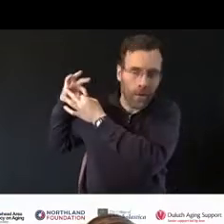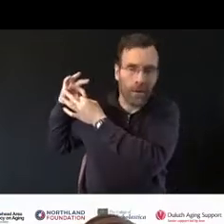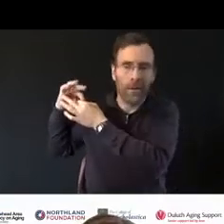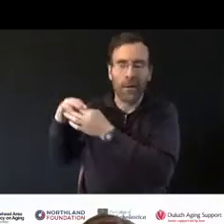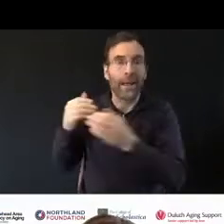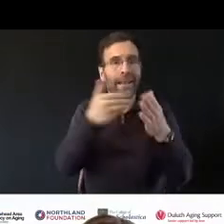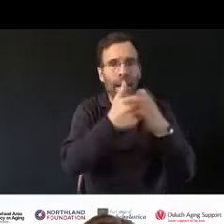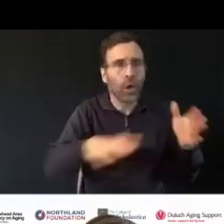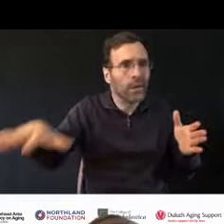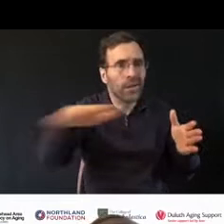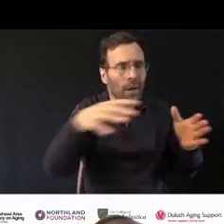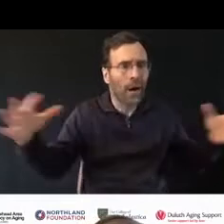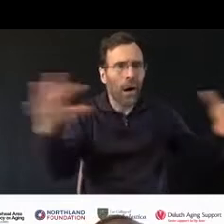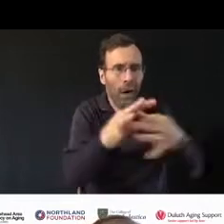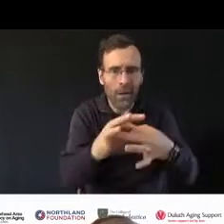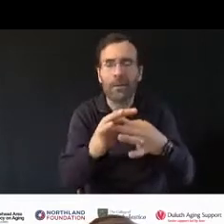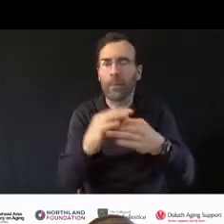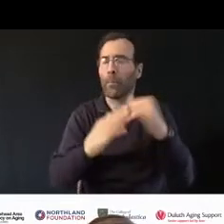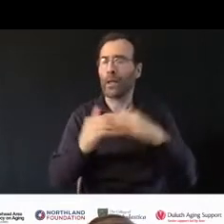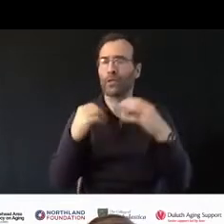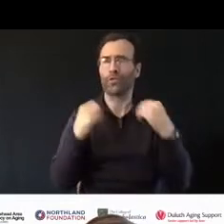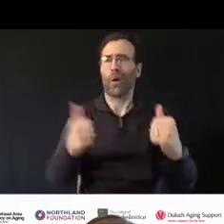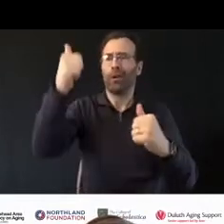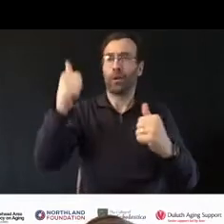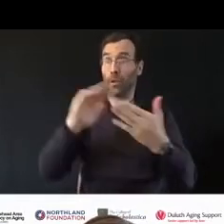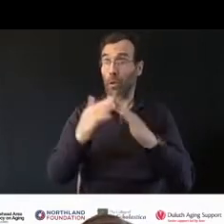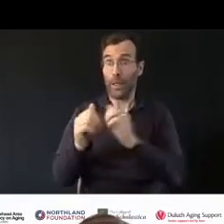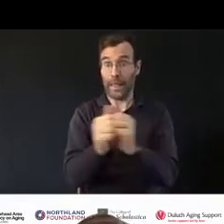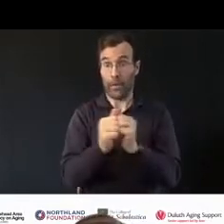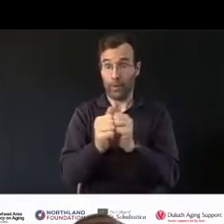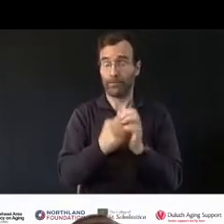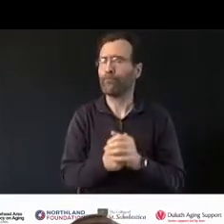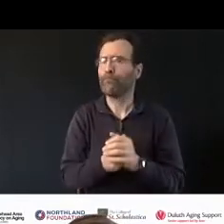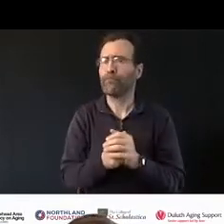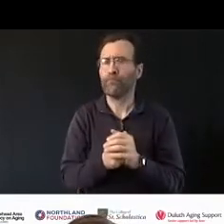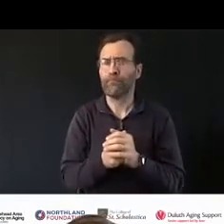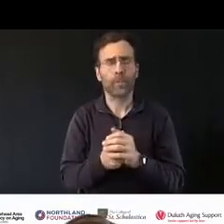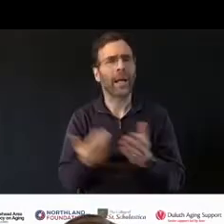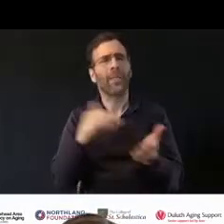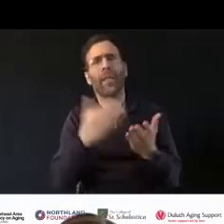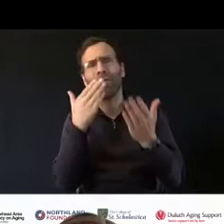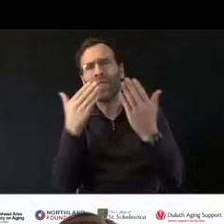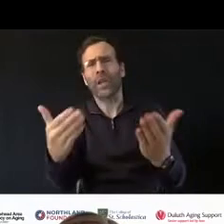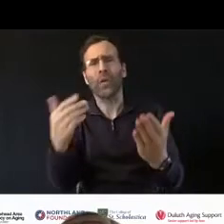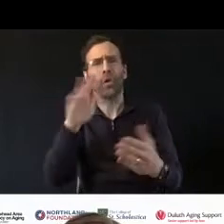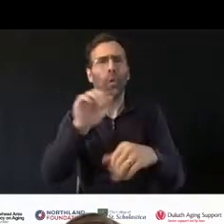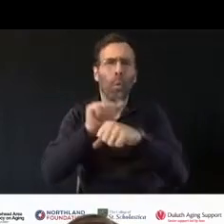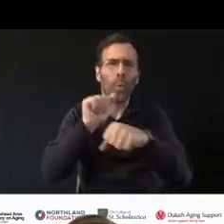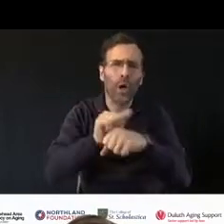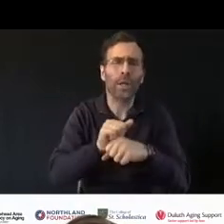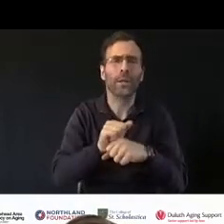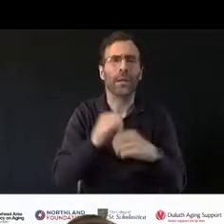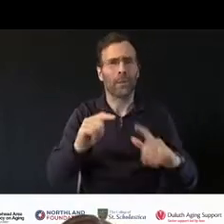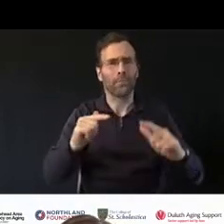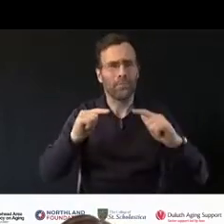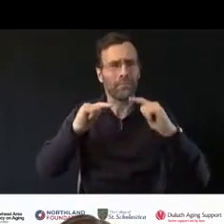a stronger community together. So once again, thank you, Mimi, for all of your work, and I would like to pass